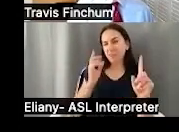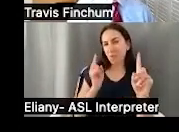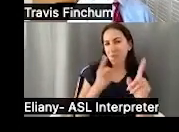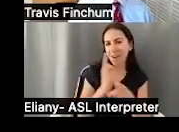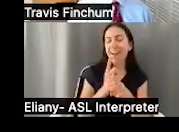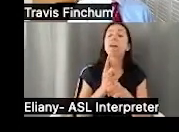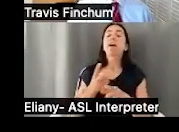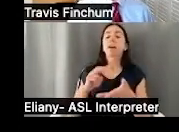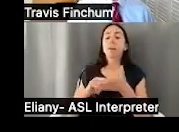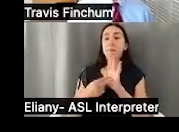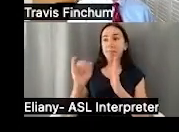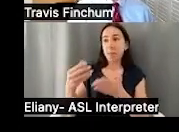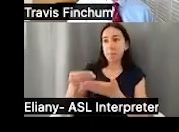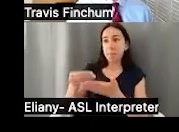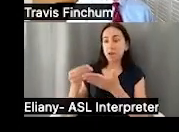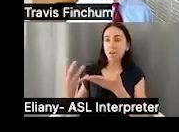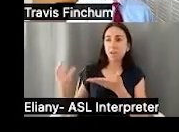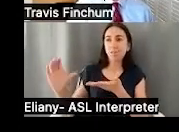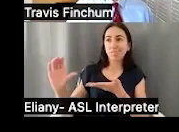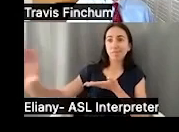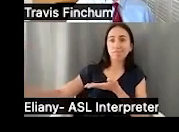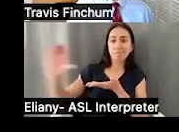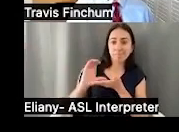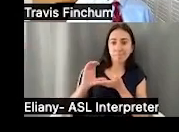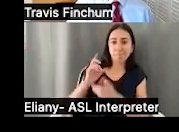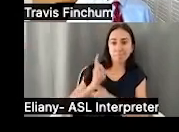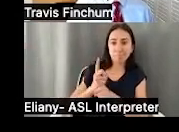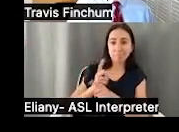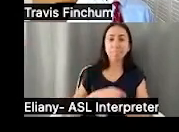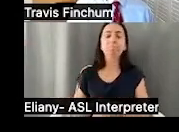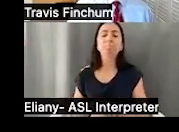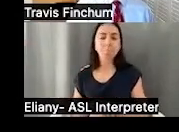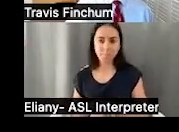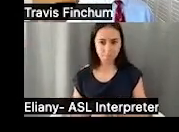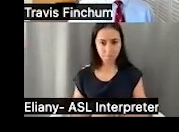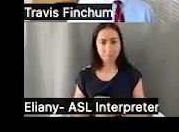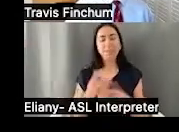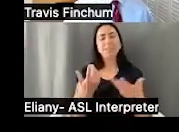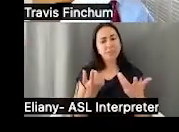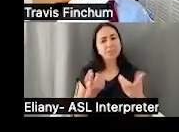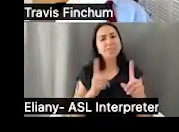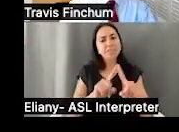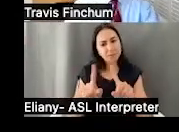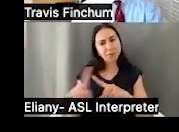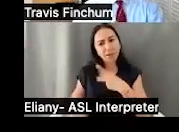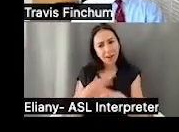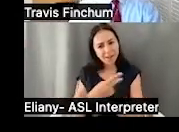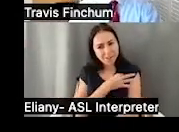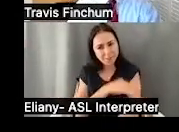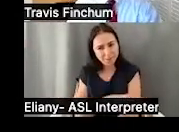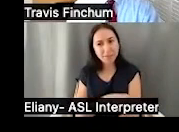drawing on those Social Security benefits in retirement. But there's a lot of other benefits through